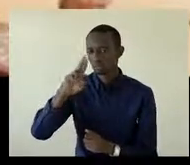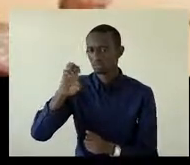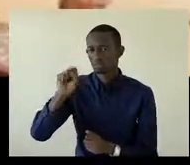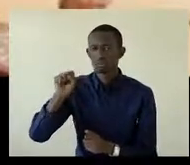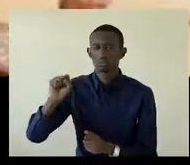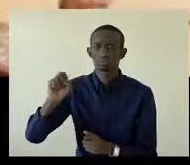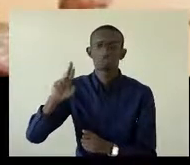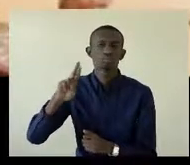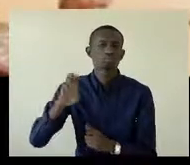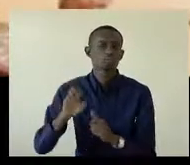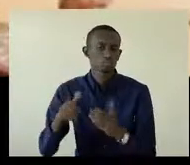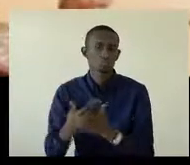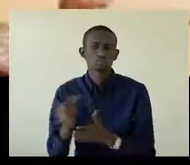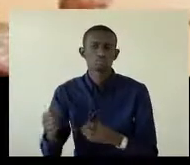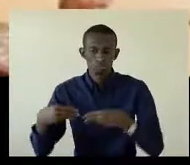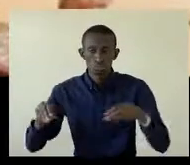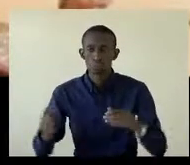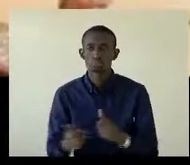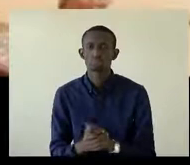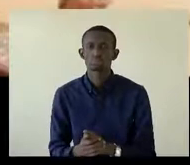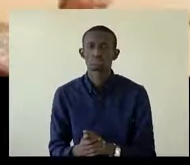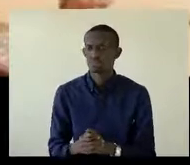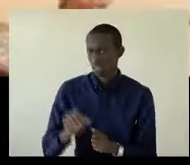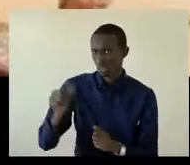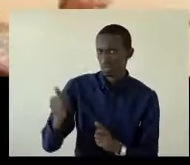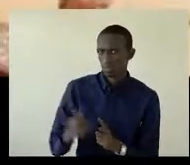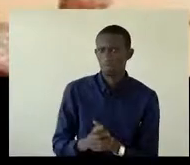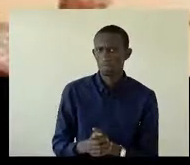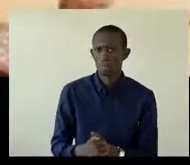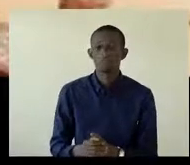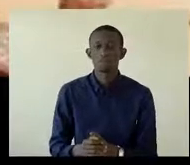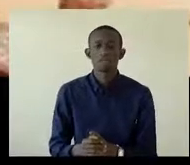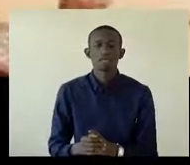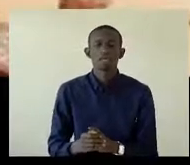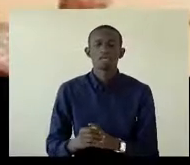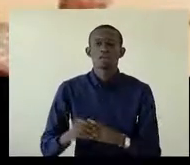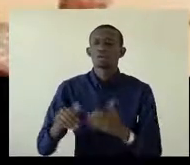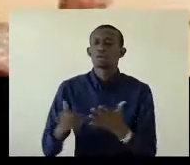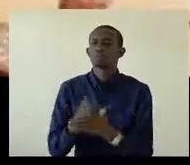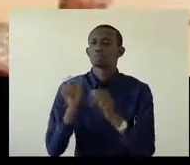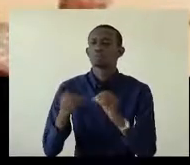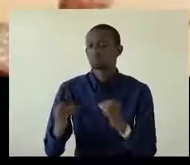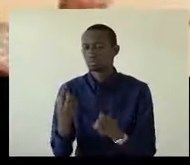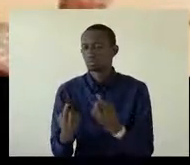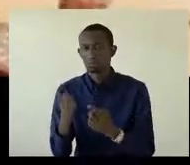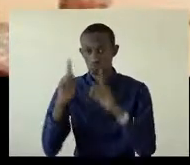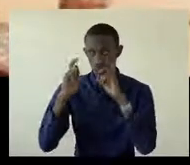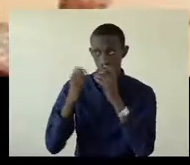if we give them time to, and others are non-renewable. So here we have two